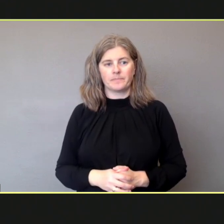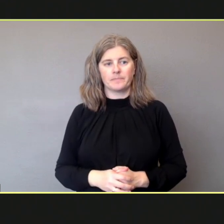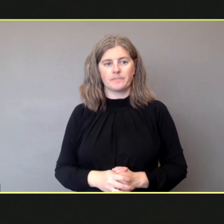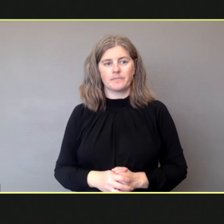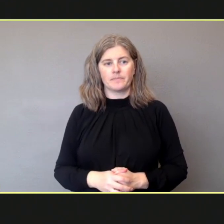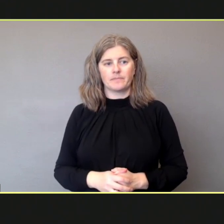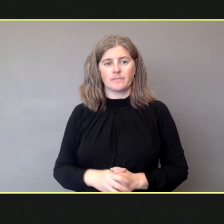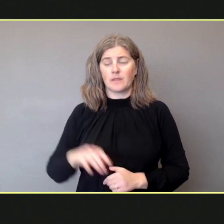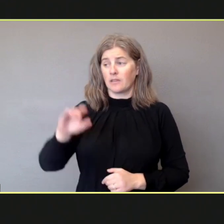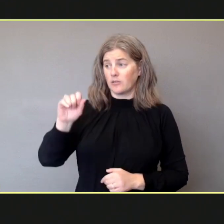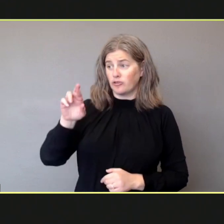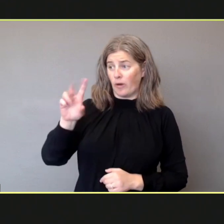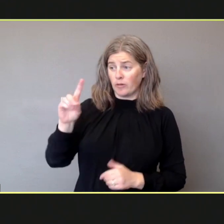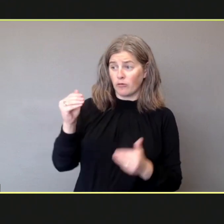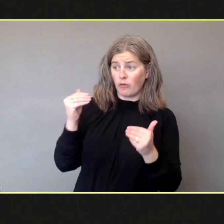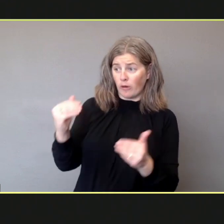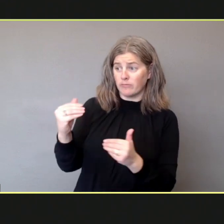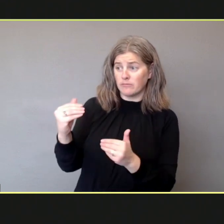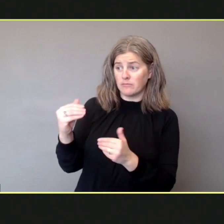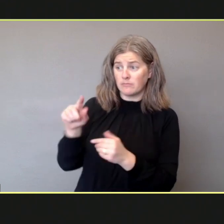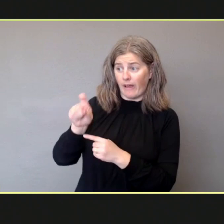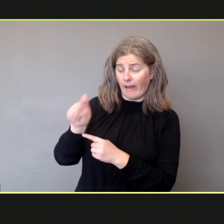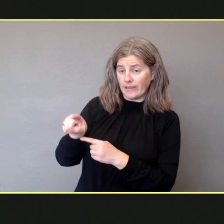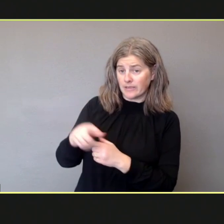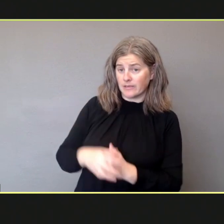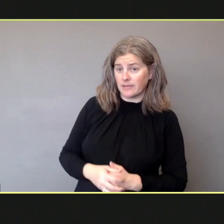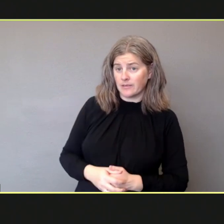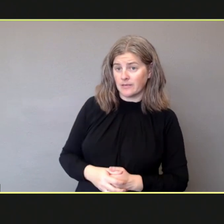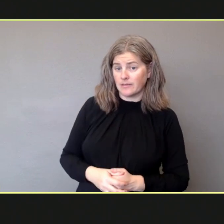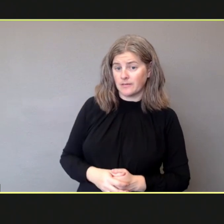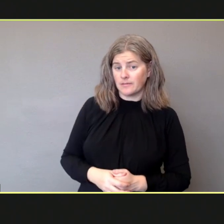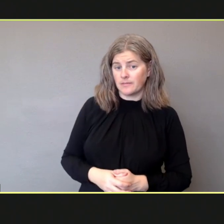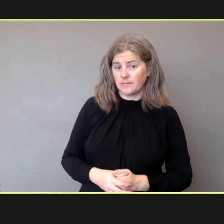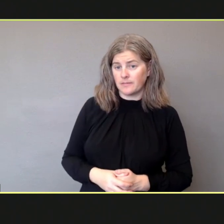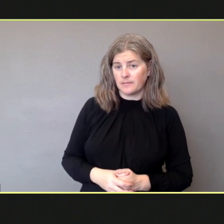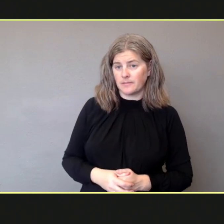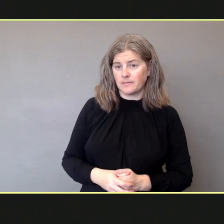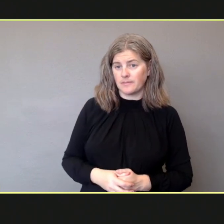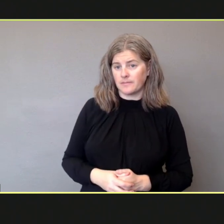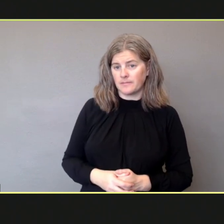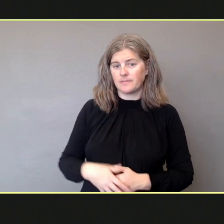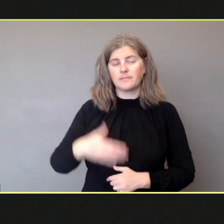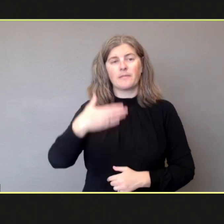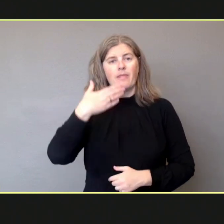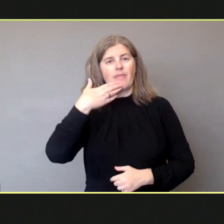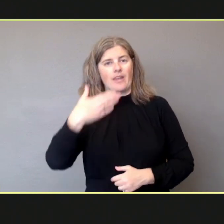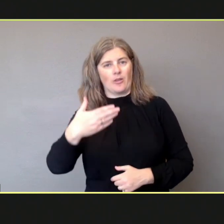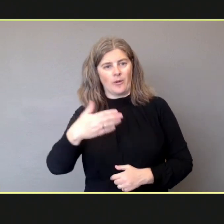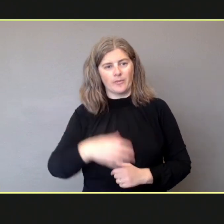Jared, you should be able to unmute and ask your question. Thank you, Jody.